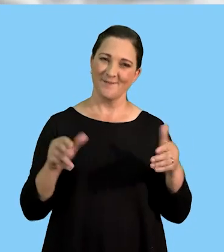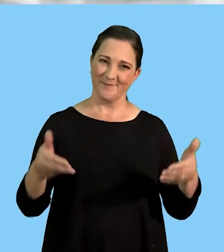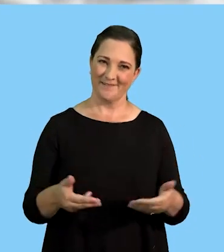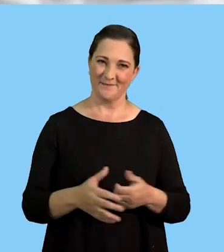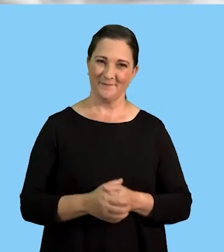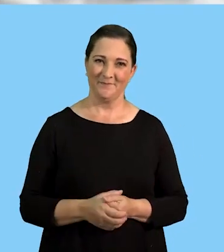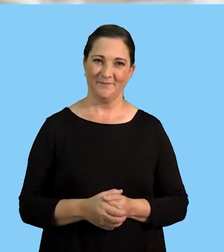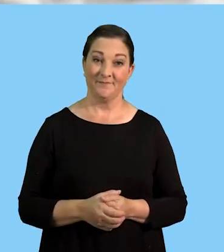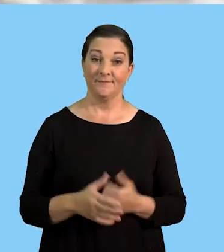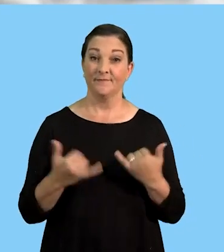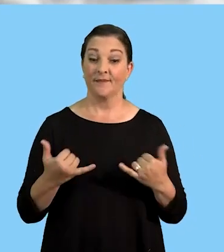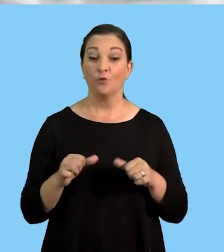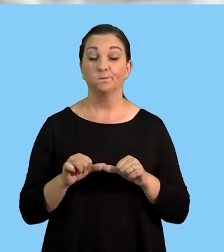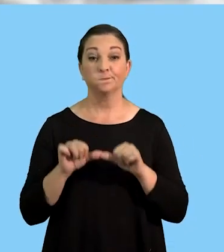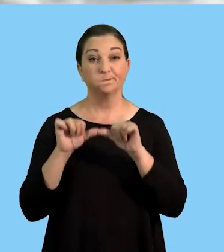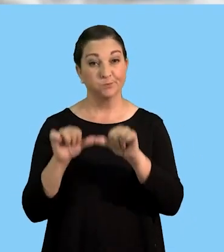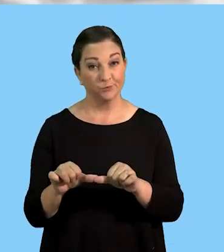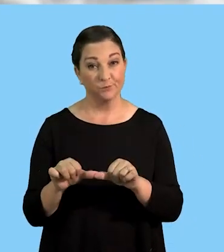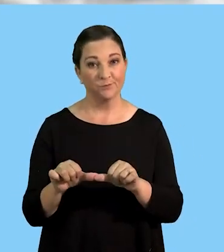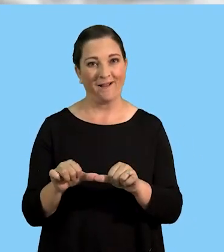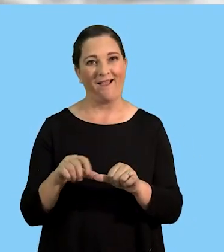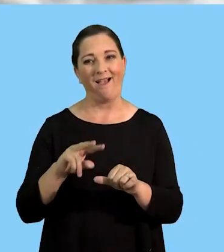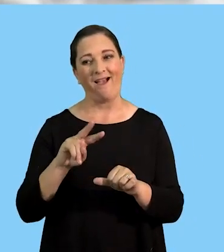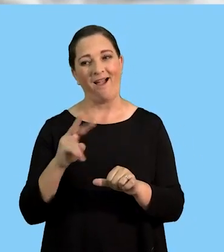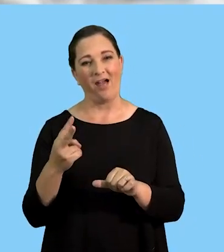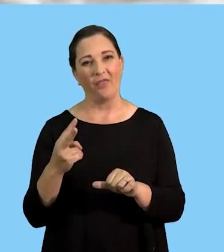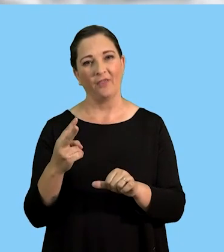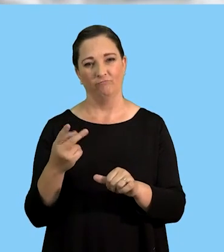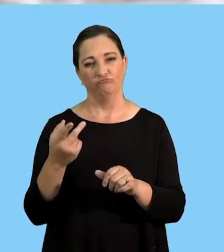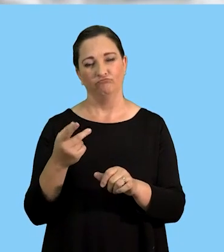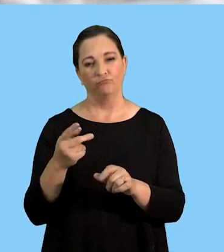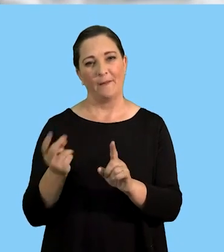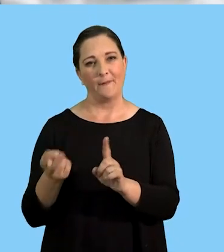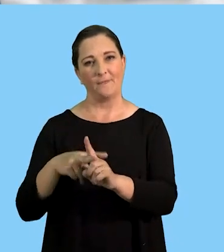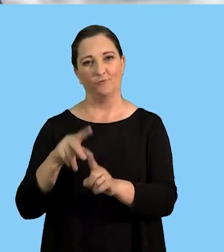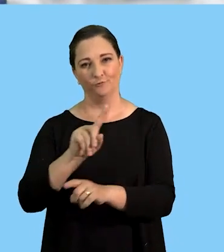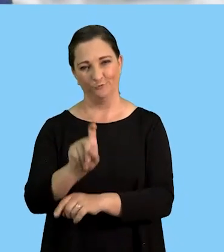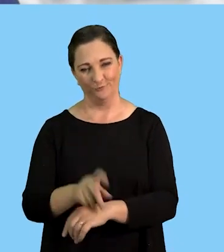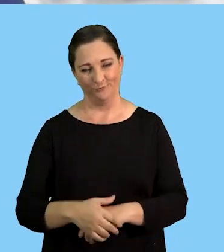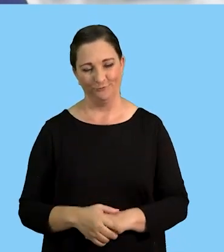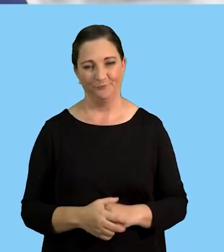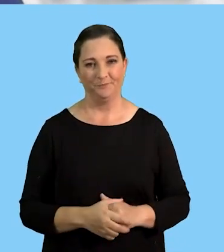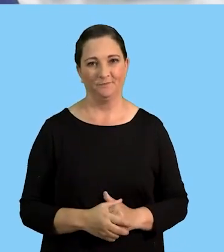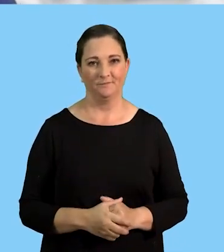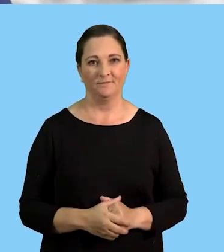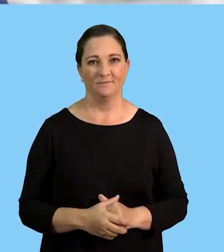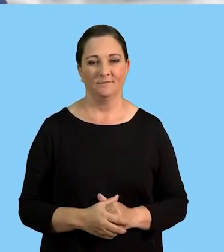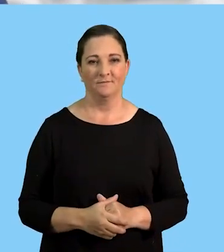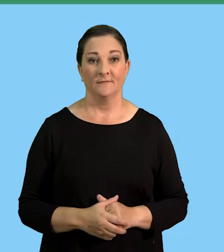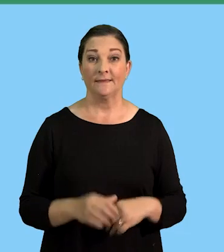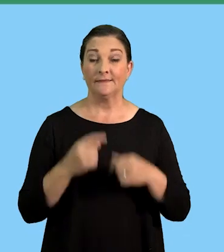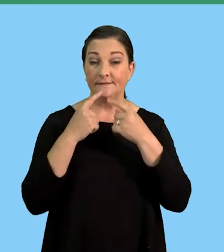Welcome back. Now let us continue with the other application questions. Now, we have